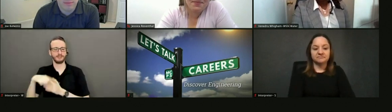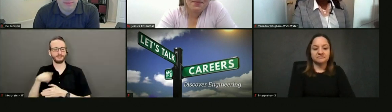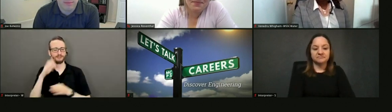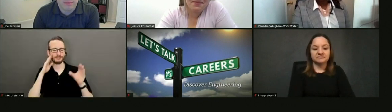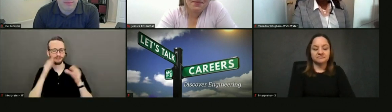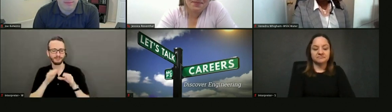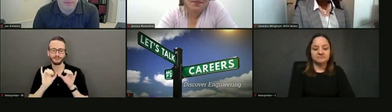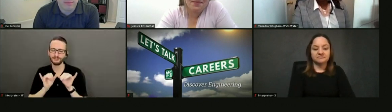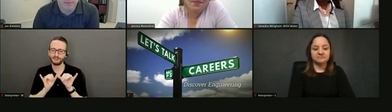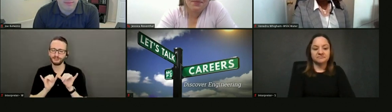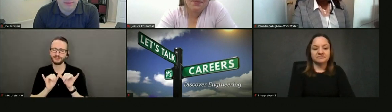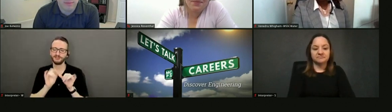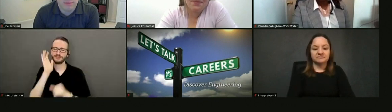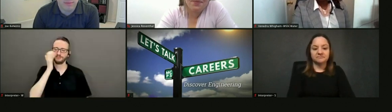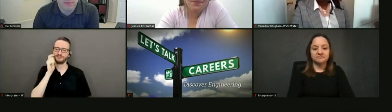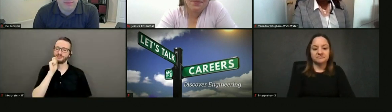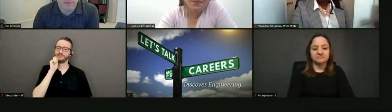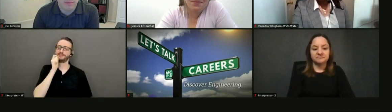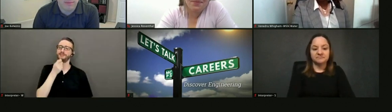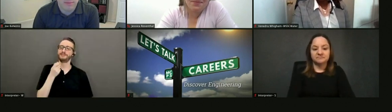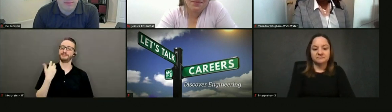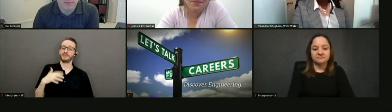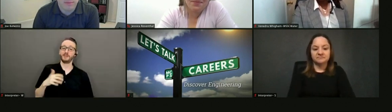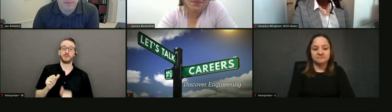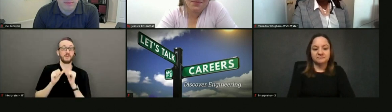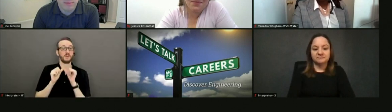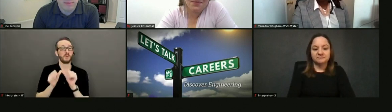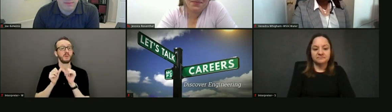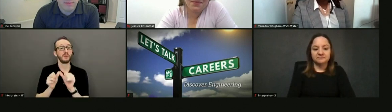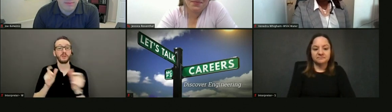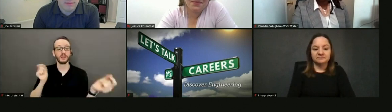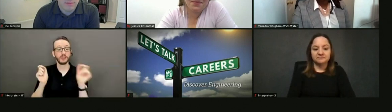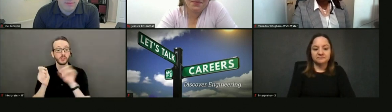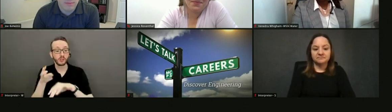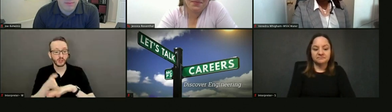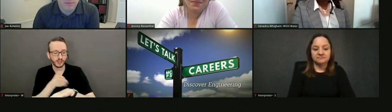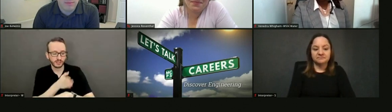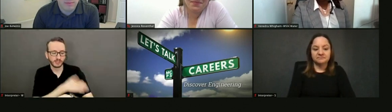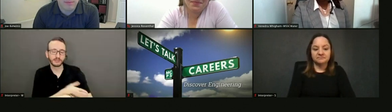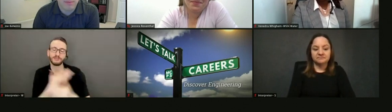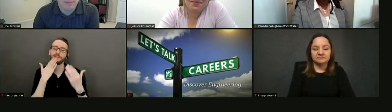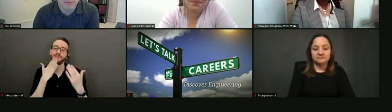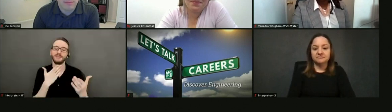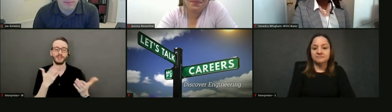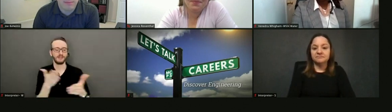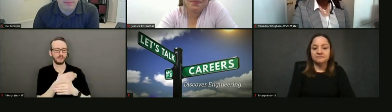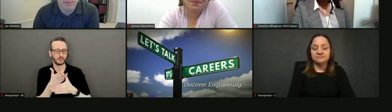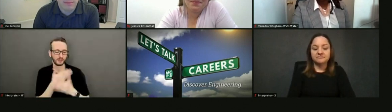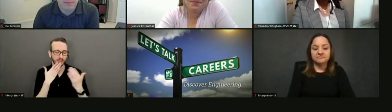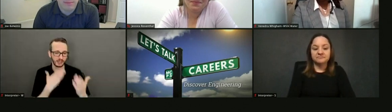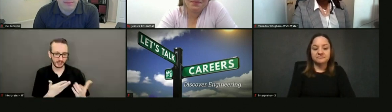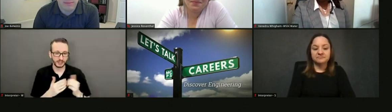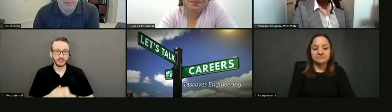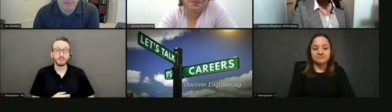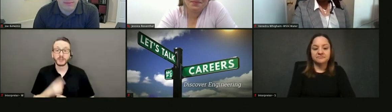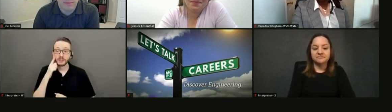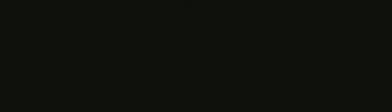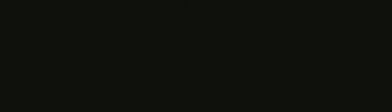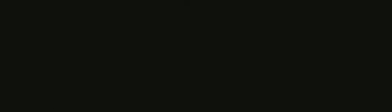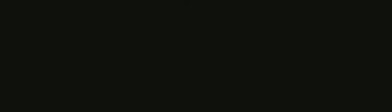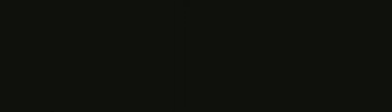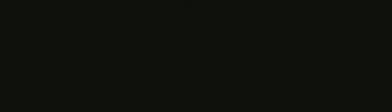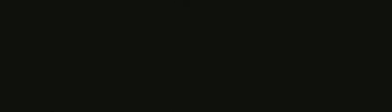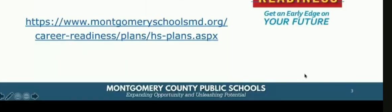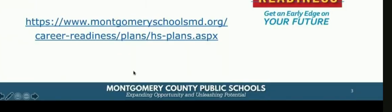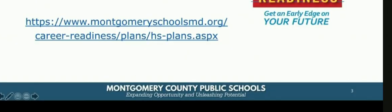seems like a very cool, constantly growing, constantly changing field. So thank you for sharing that insight with all of us. For students interested in